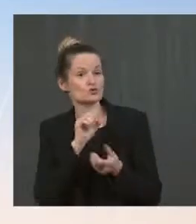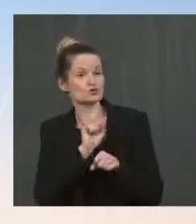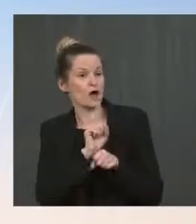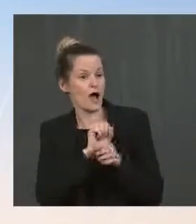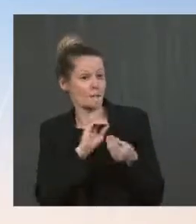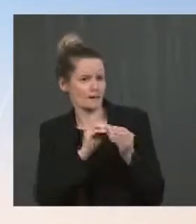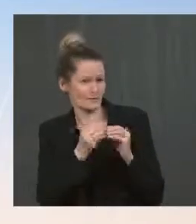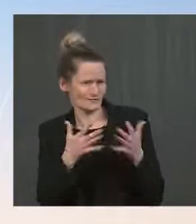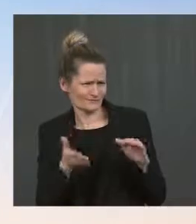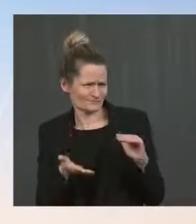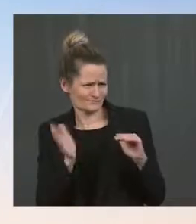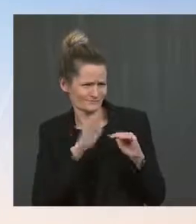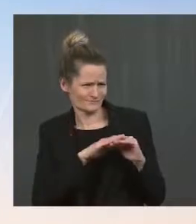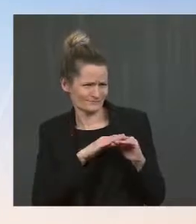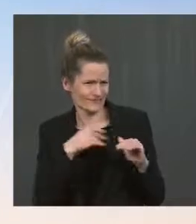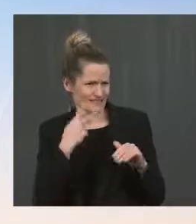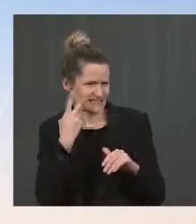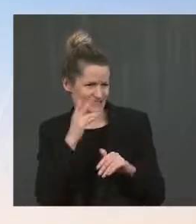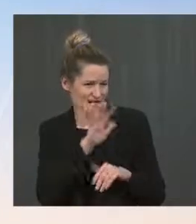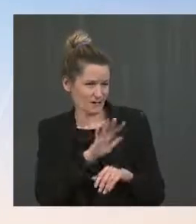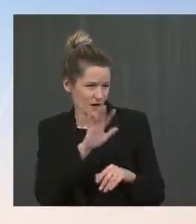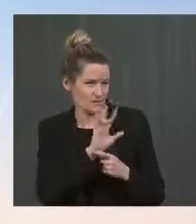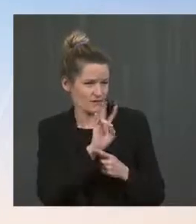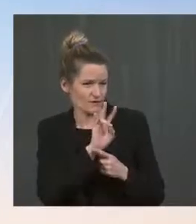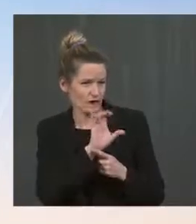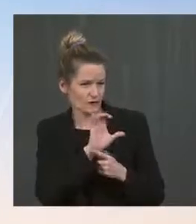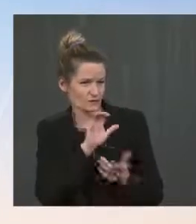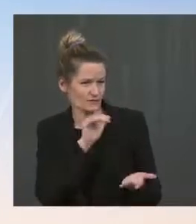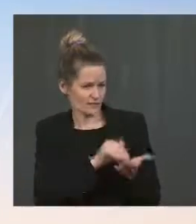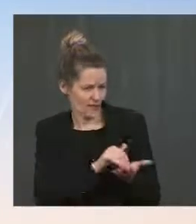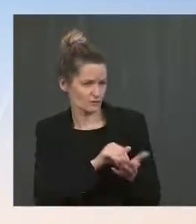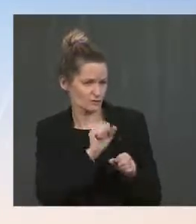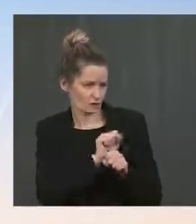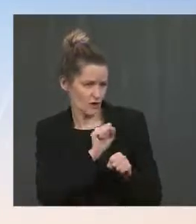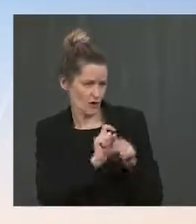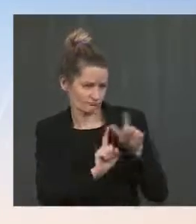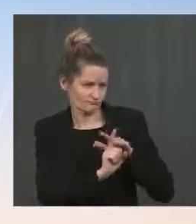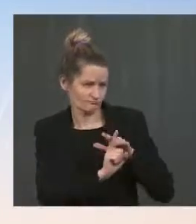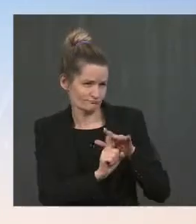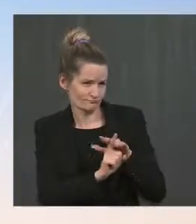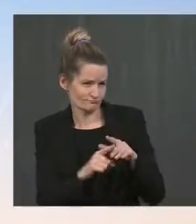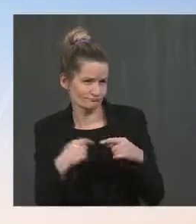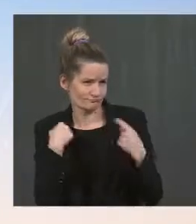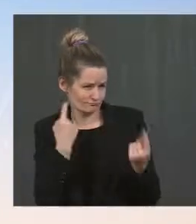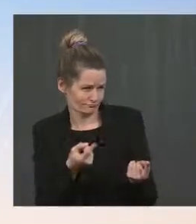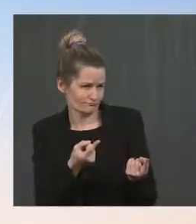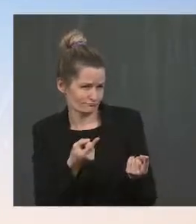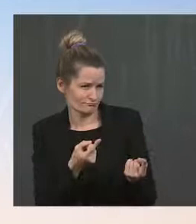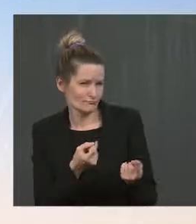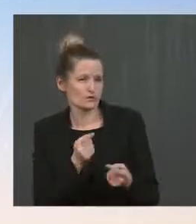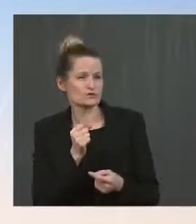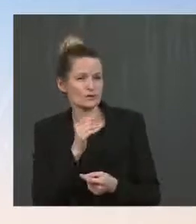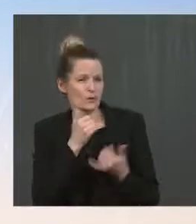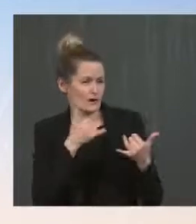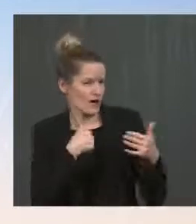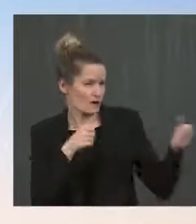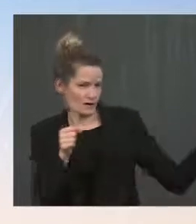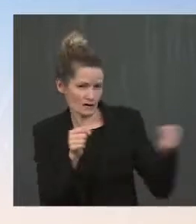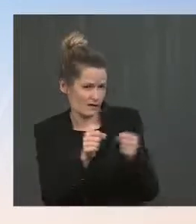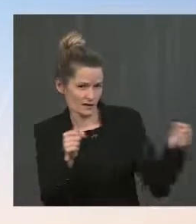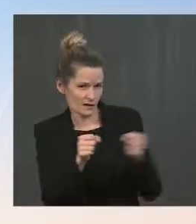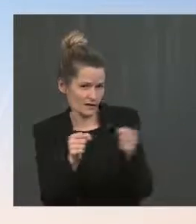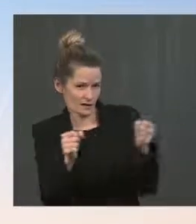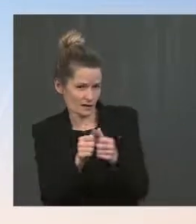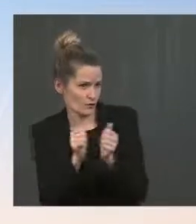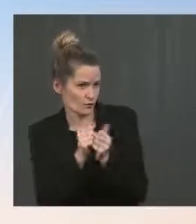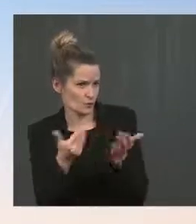of 700,000 jobs per month are being created, or people are being matched with jobs in that period of time. Look, I think what